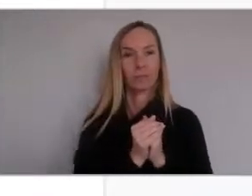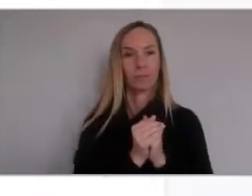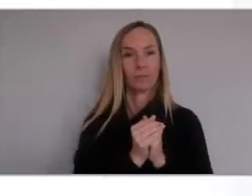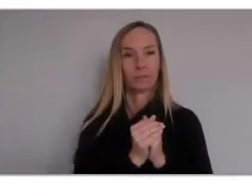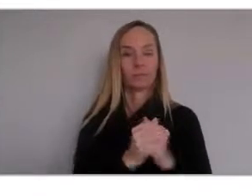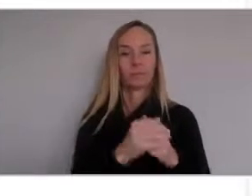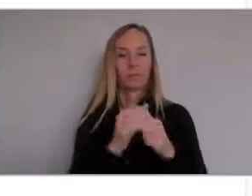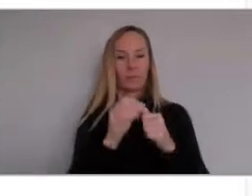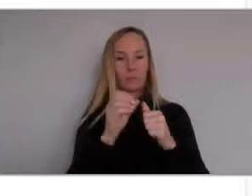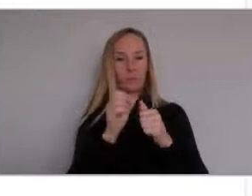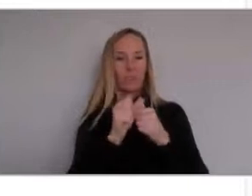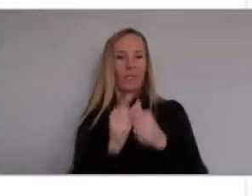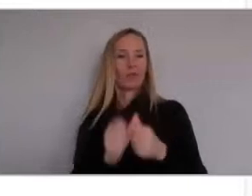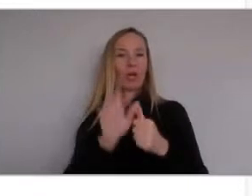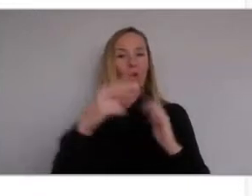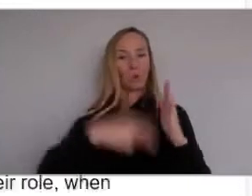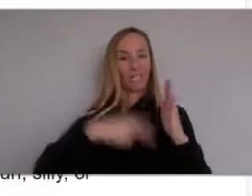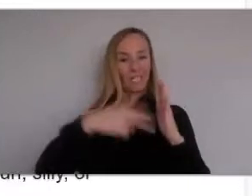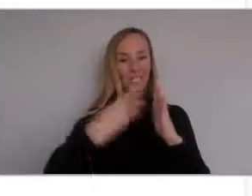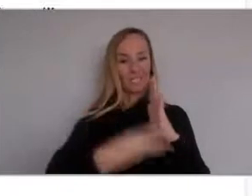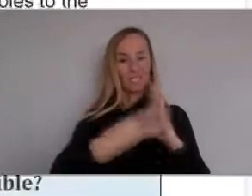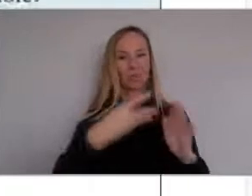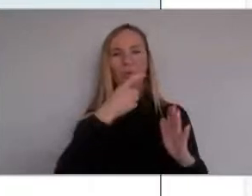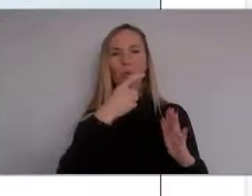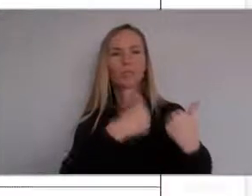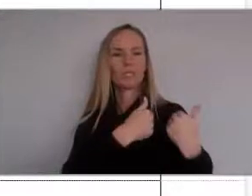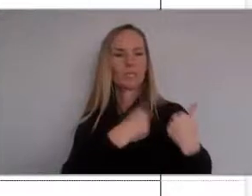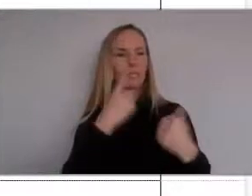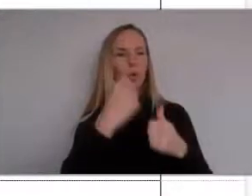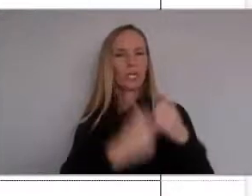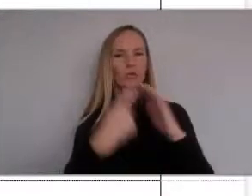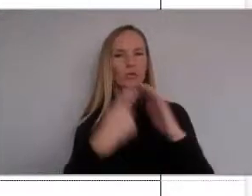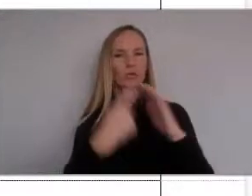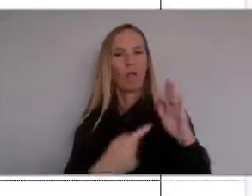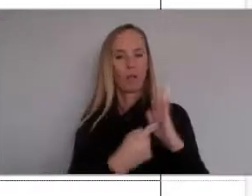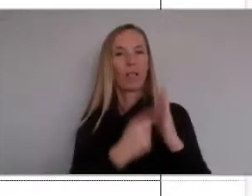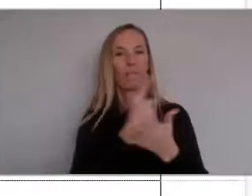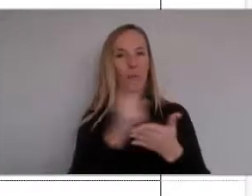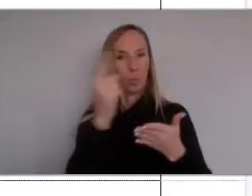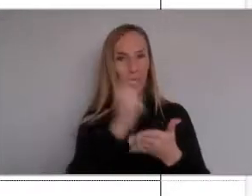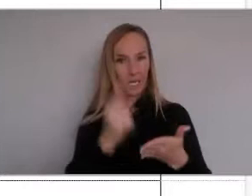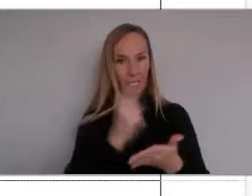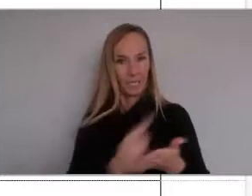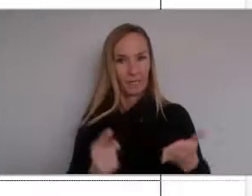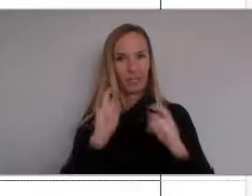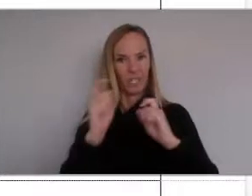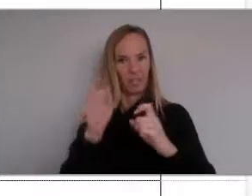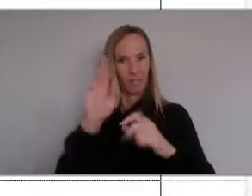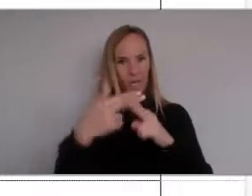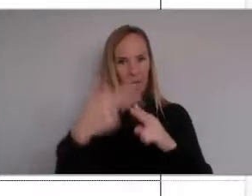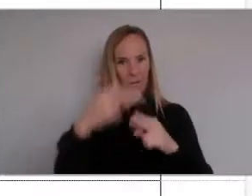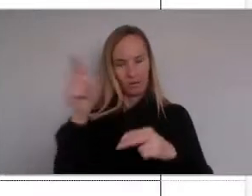reading schedule, so who's doing which role each week. And you go down here below, and you put in your